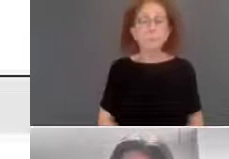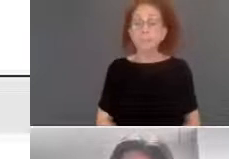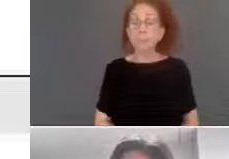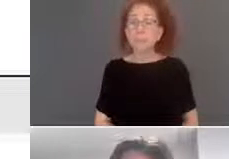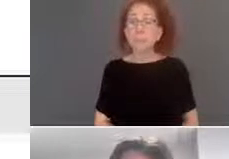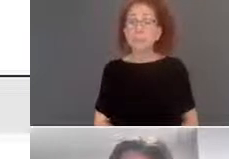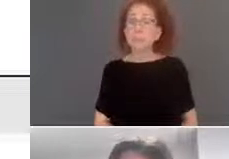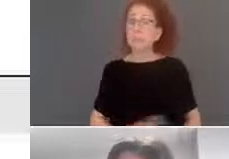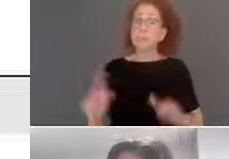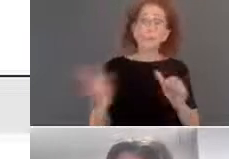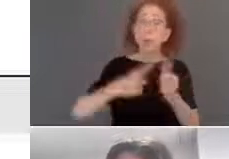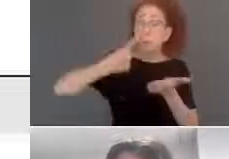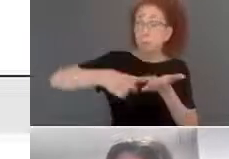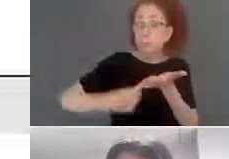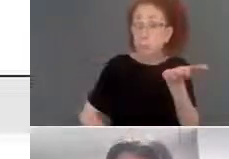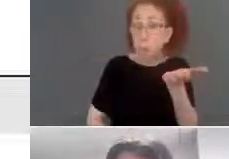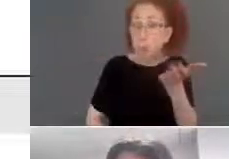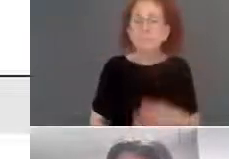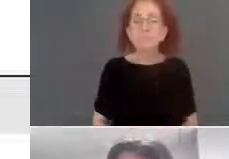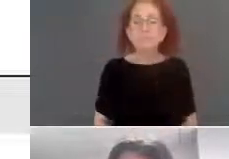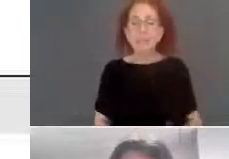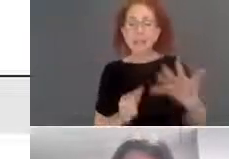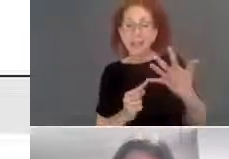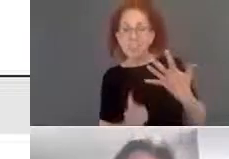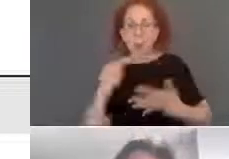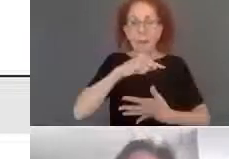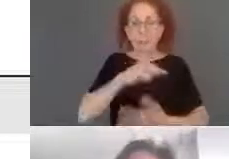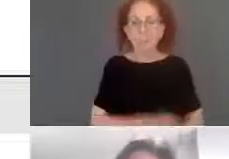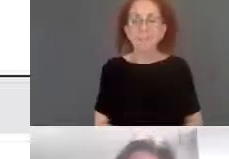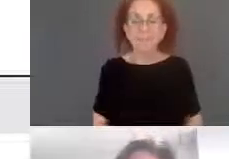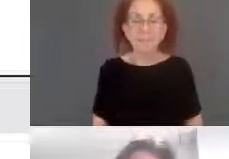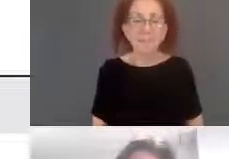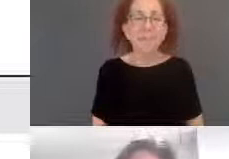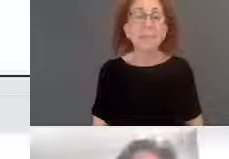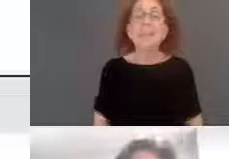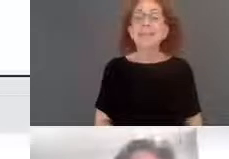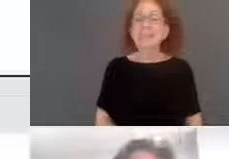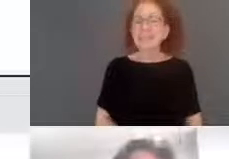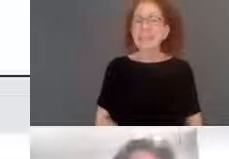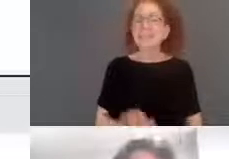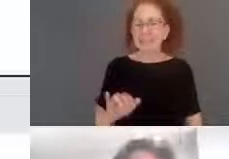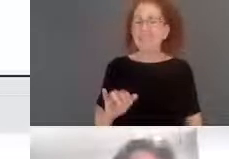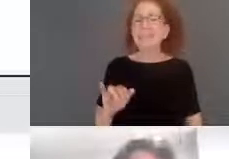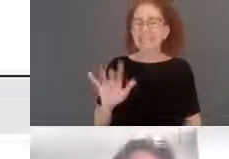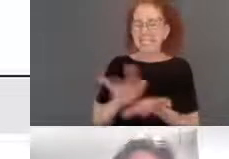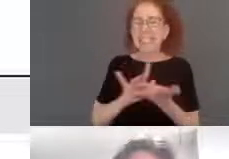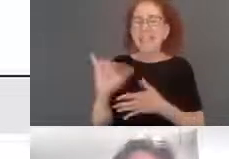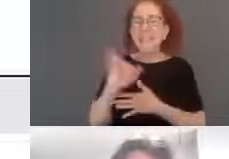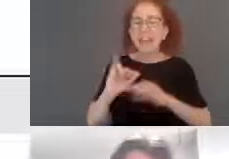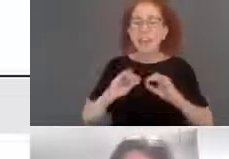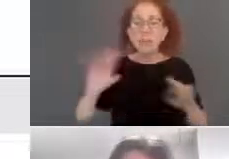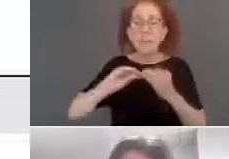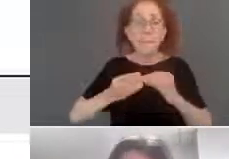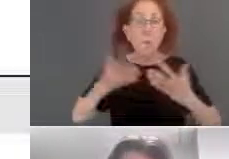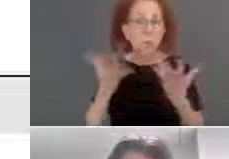Actually going to start kind of from the end of that and just talk about, to start with our infection rates and where we are in terms of infections right